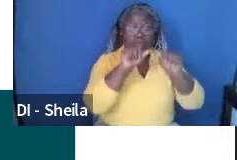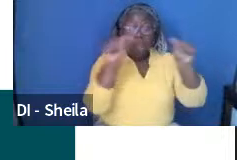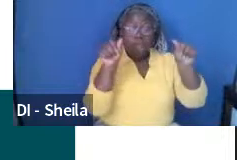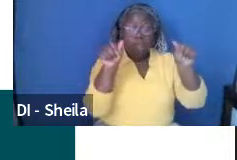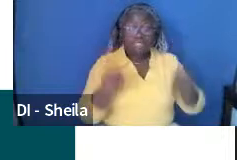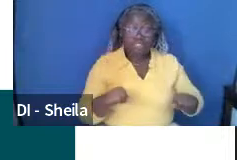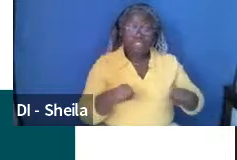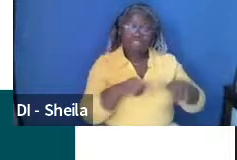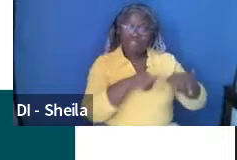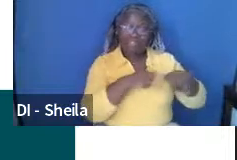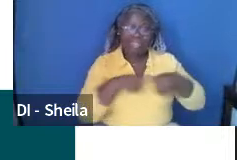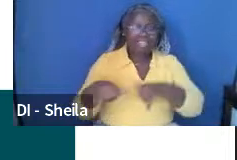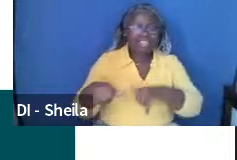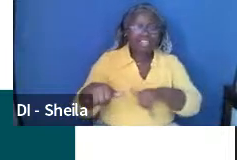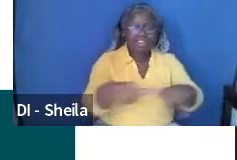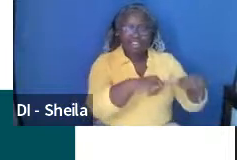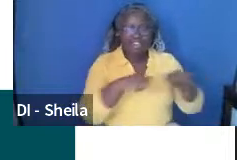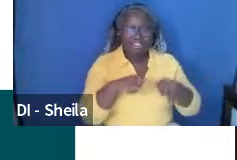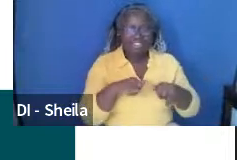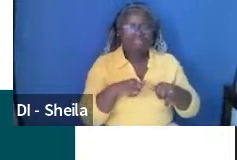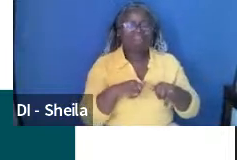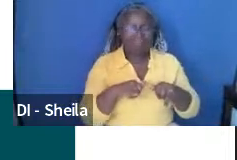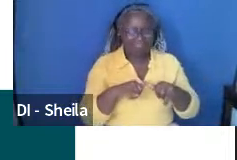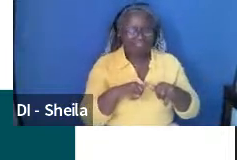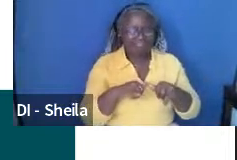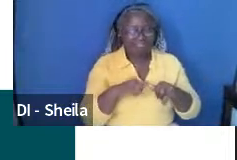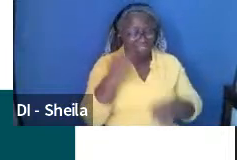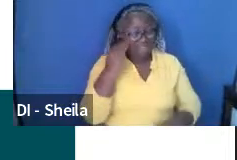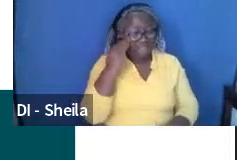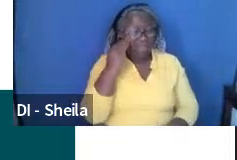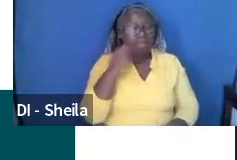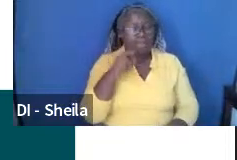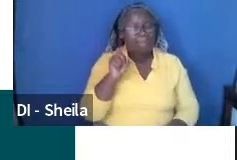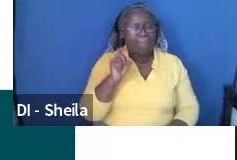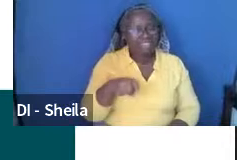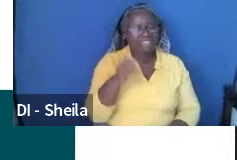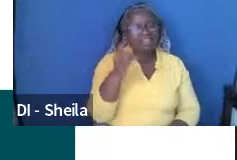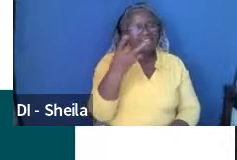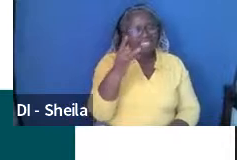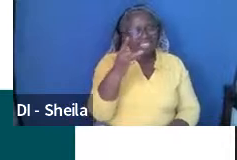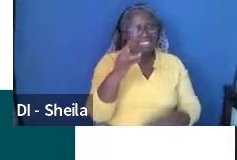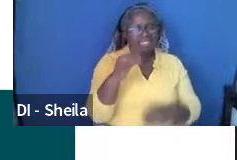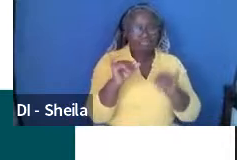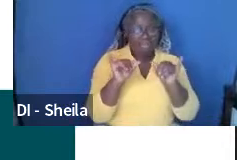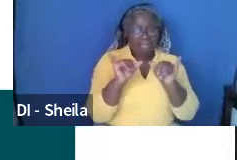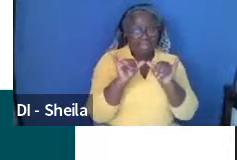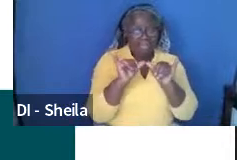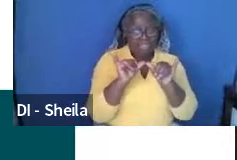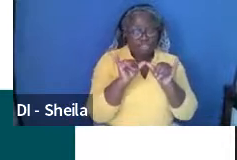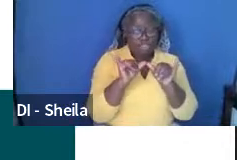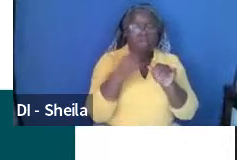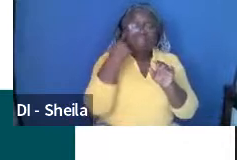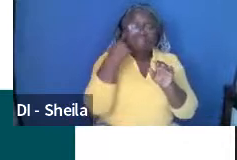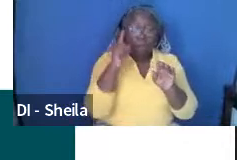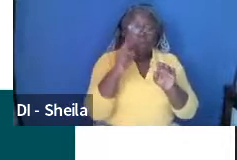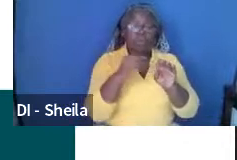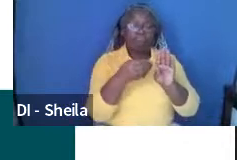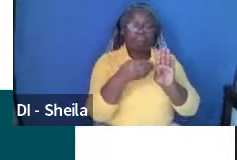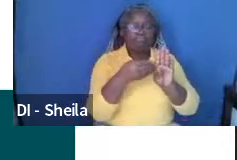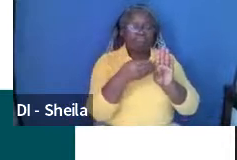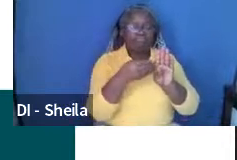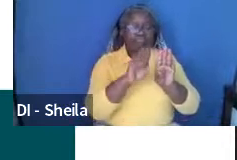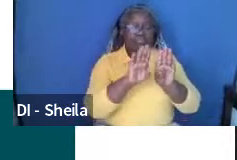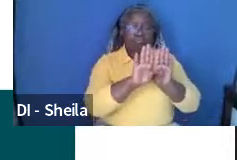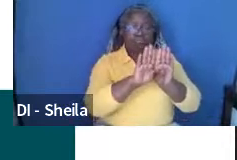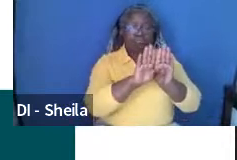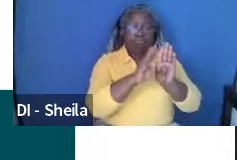you need an 18-inch side strike for a swinging door. having a barn style door, you don't need